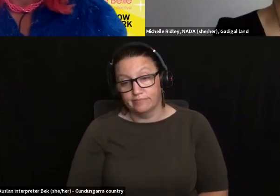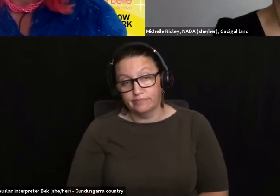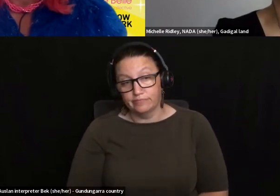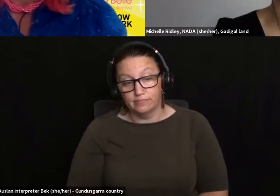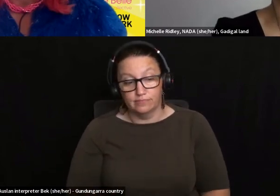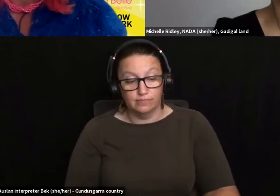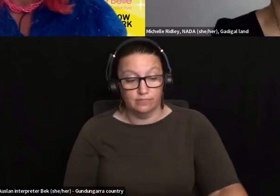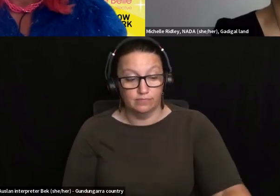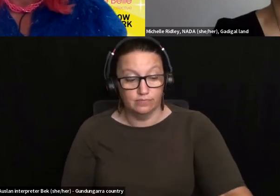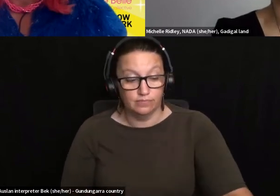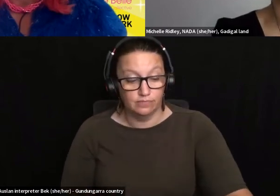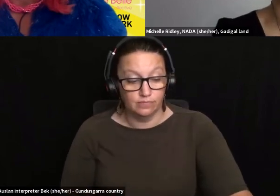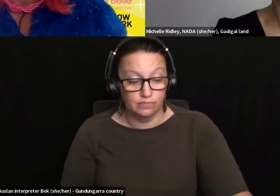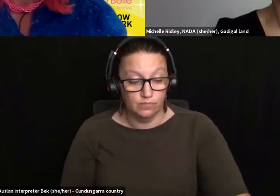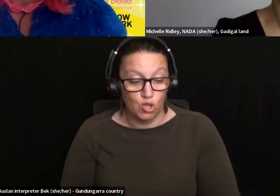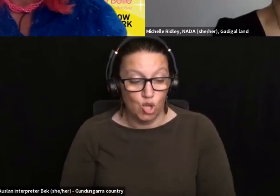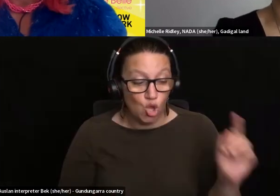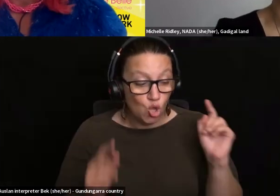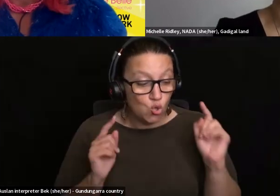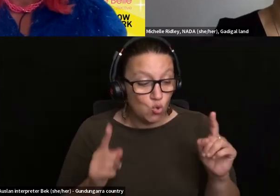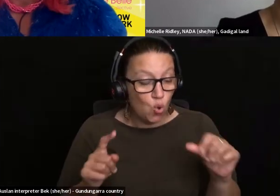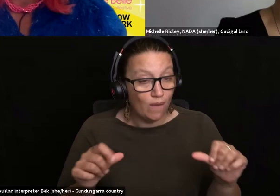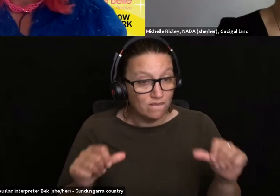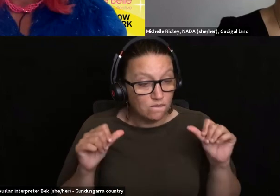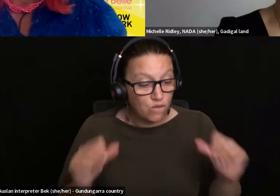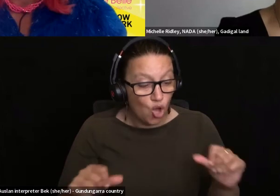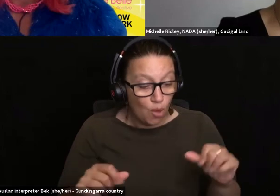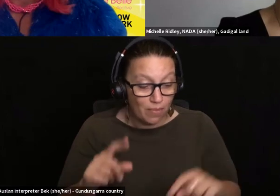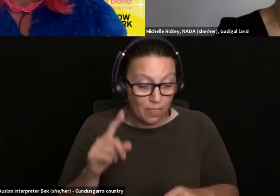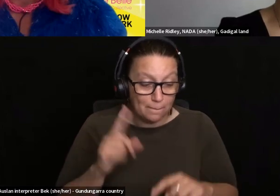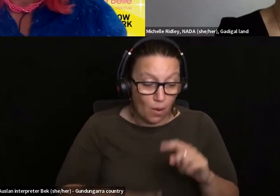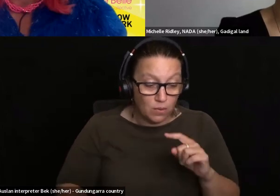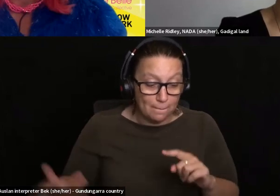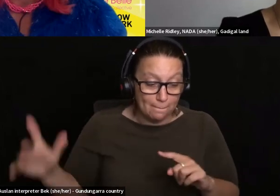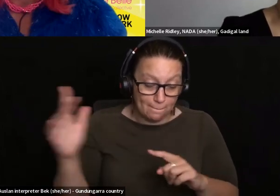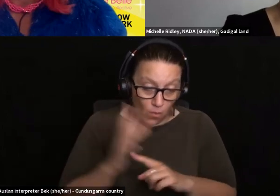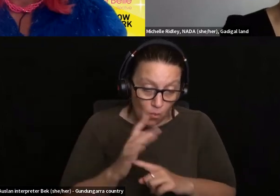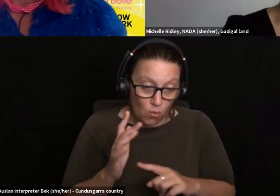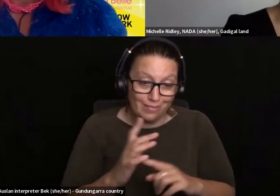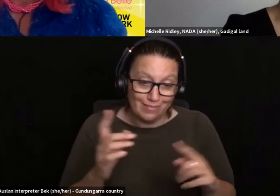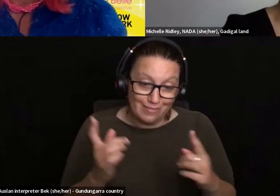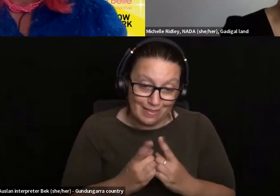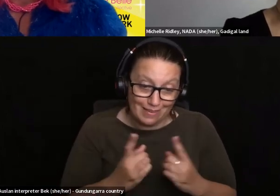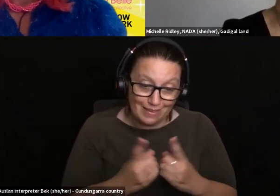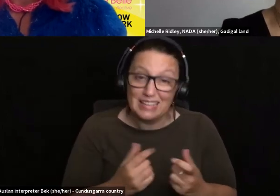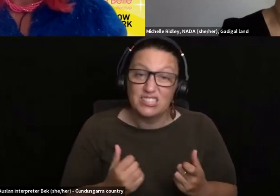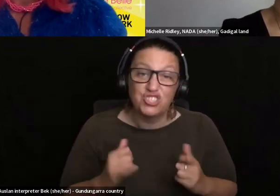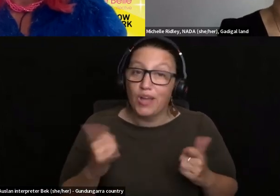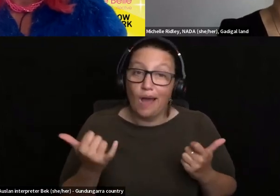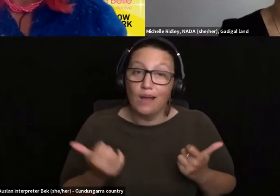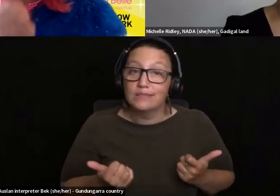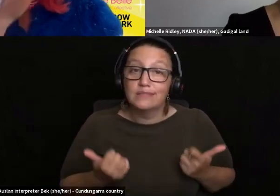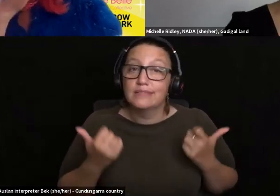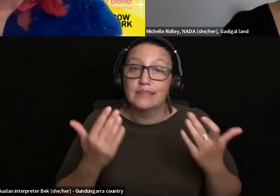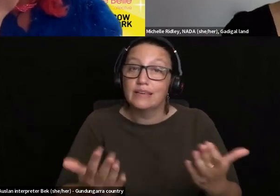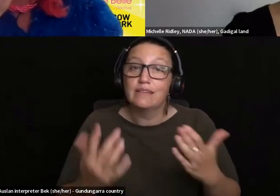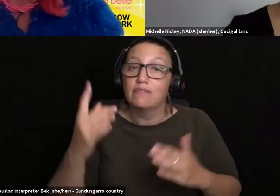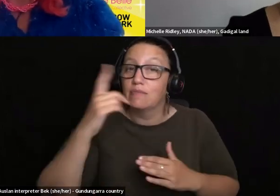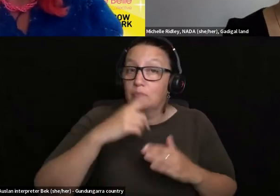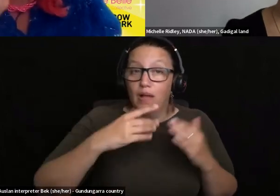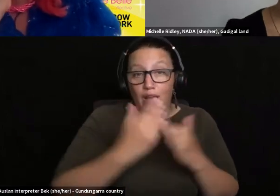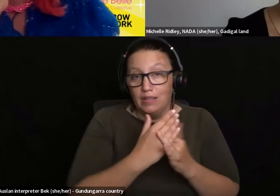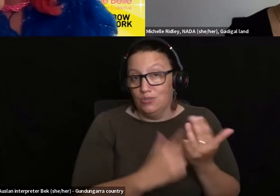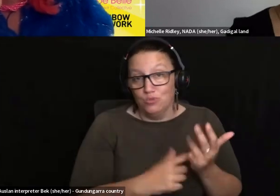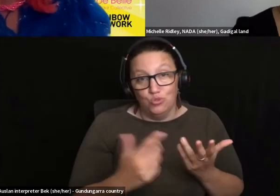of confirming that the most important thing is giving people access to services, and I know that's a